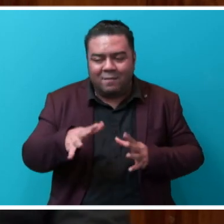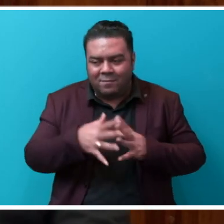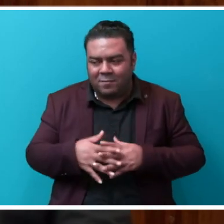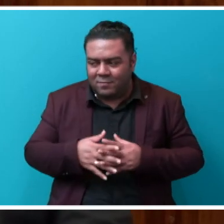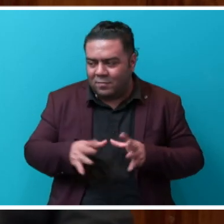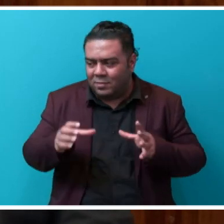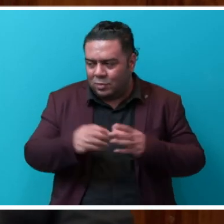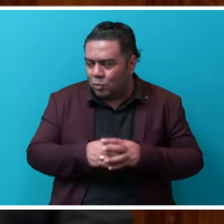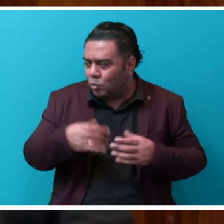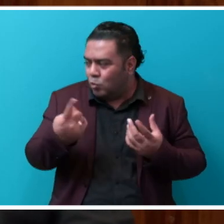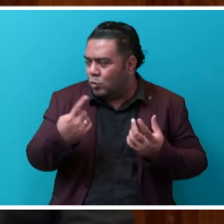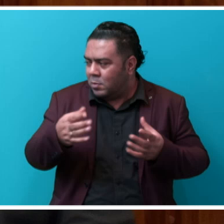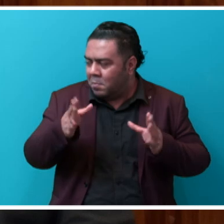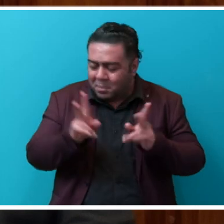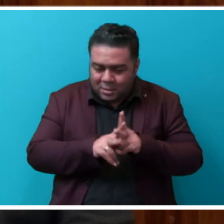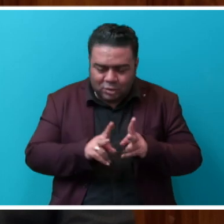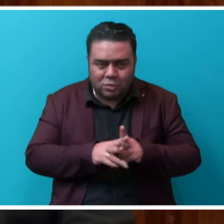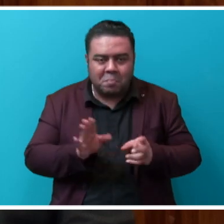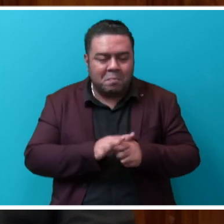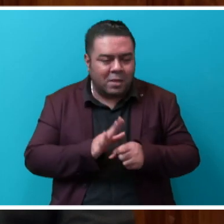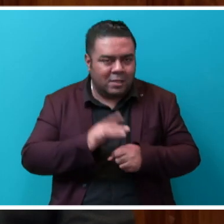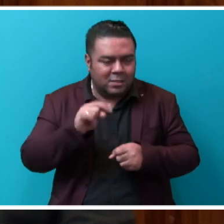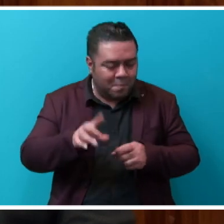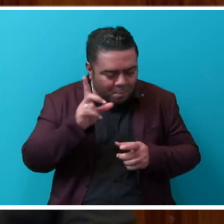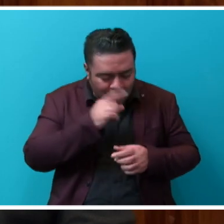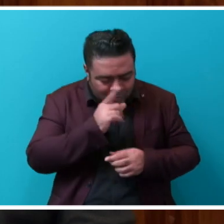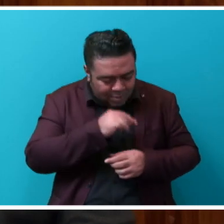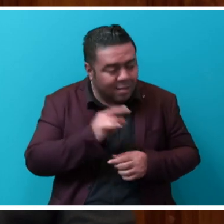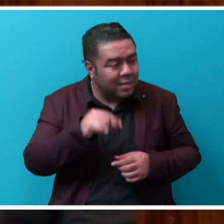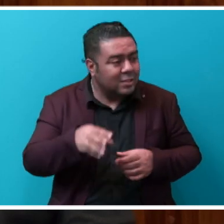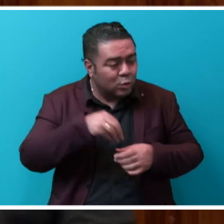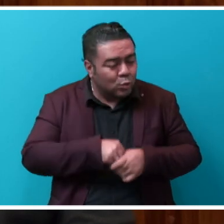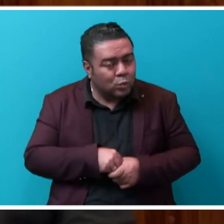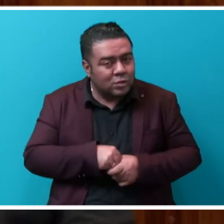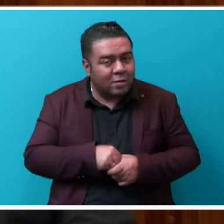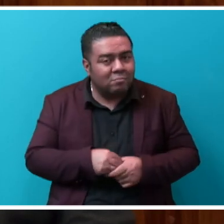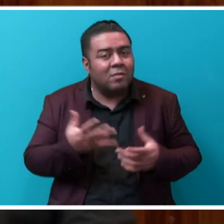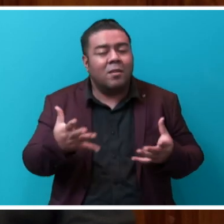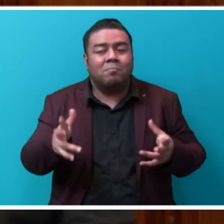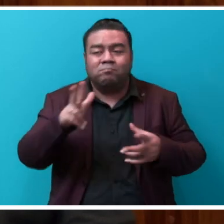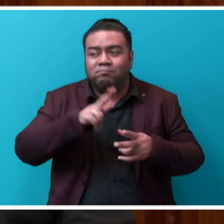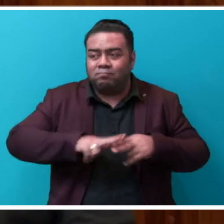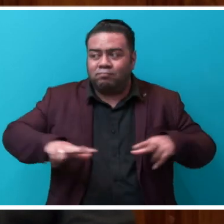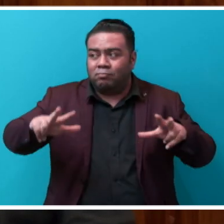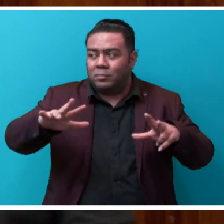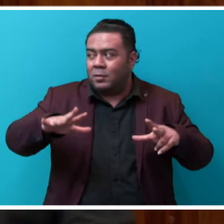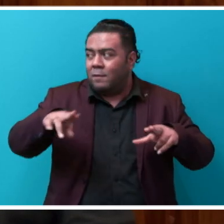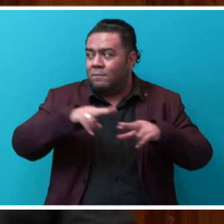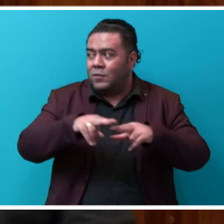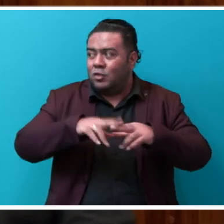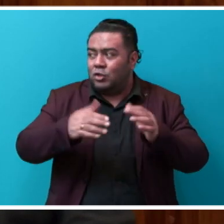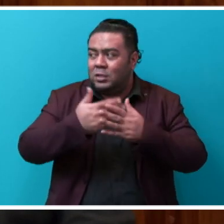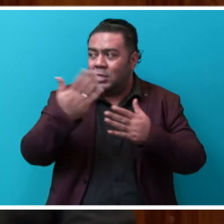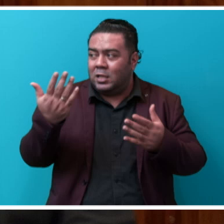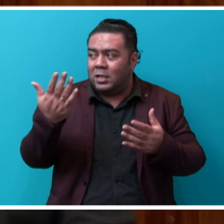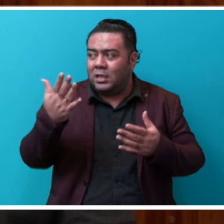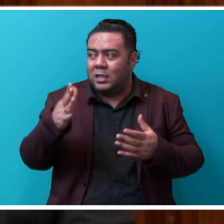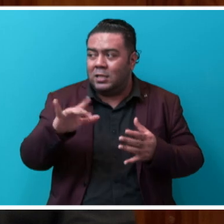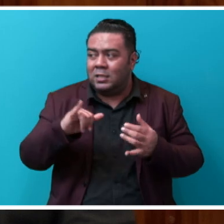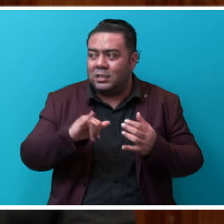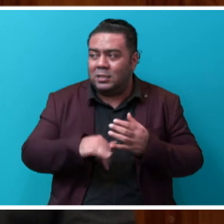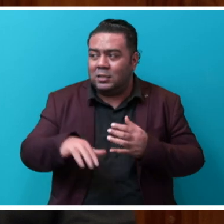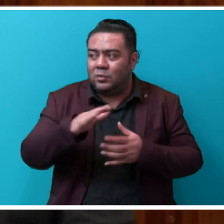collaboration made this event possible. This includes the venue organizers, the Fiji Day Santa Rosa